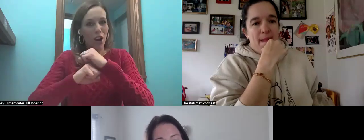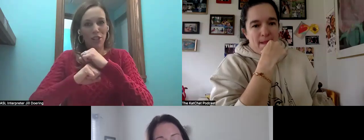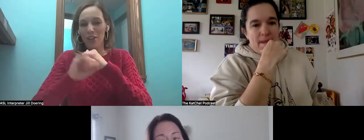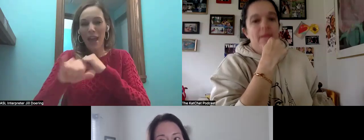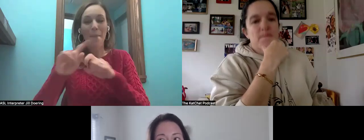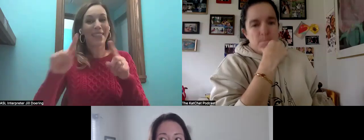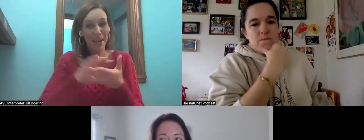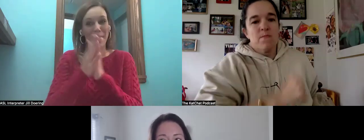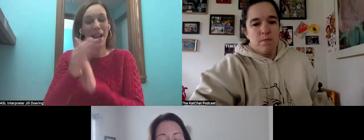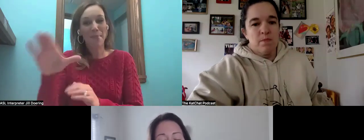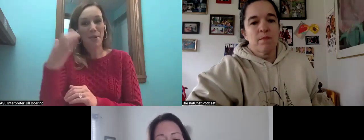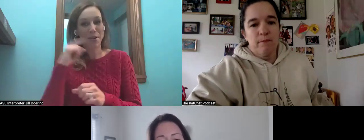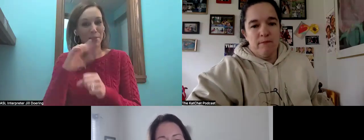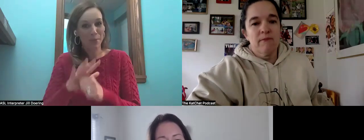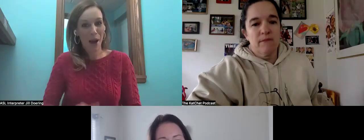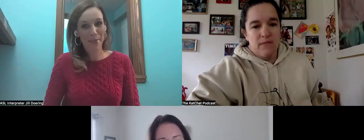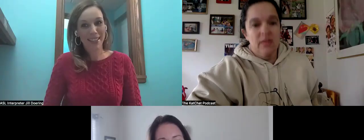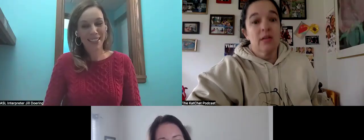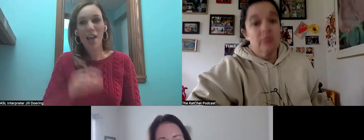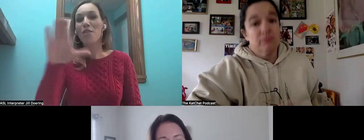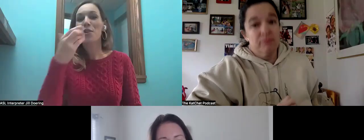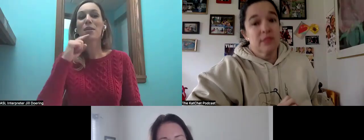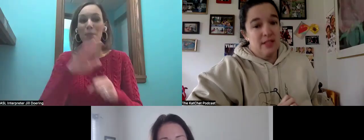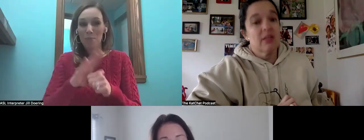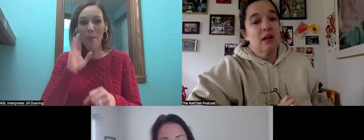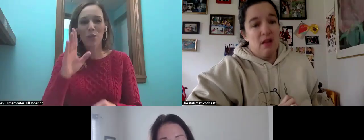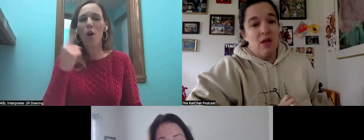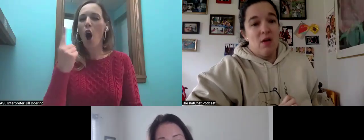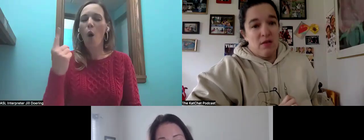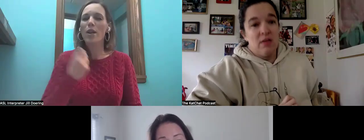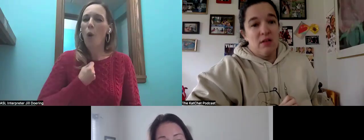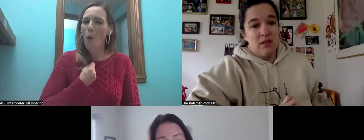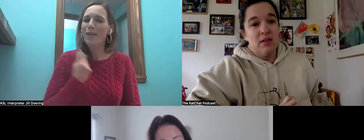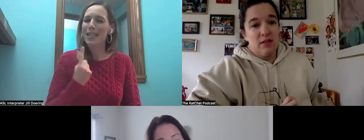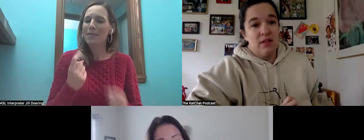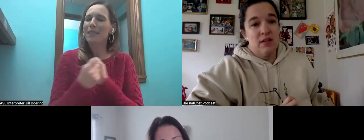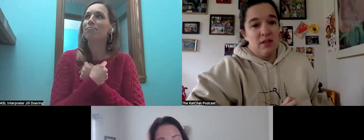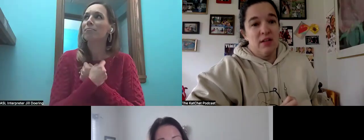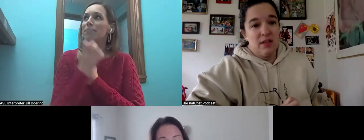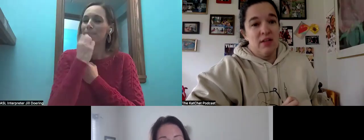Promise. So the Christmas Promise will always hold something dear to me because it's my debut.